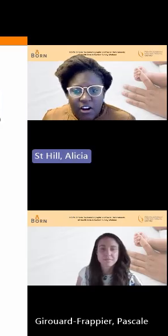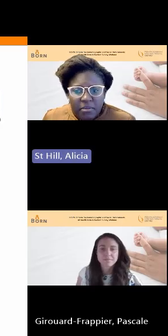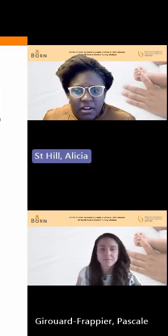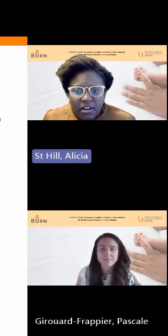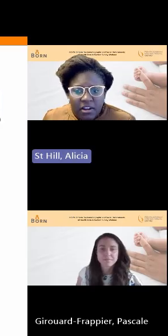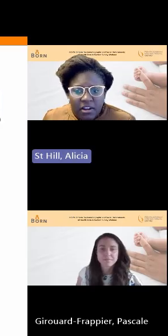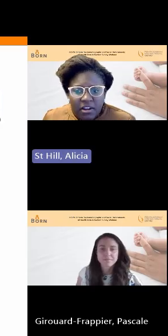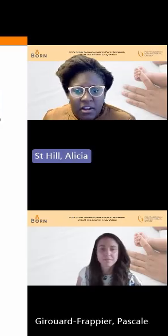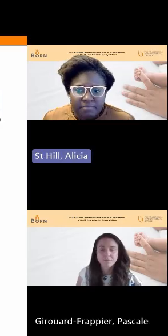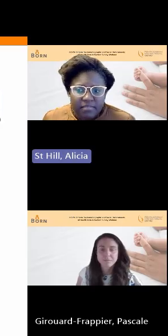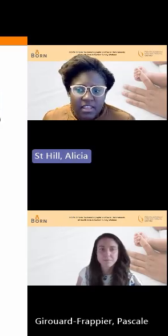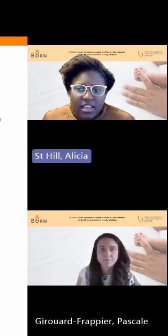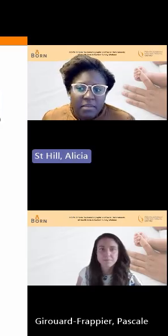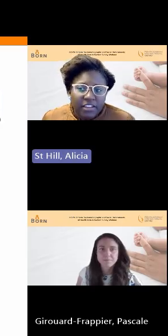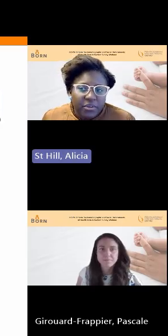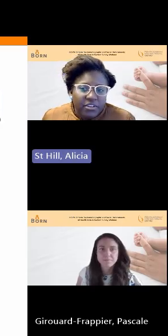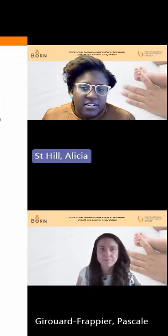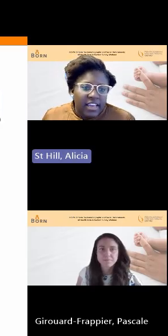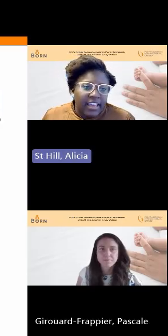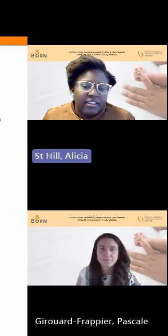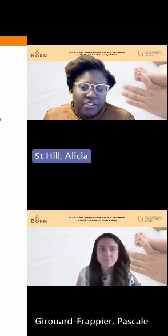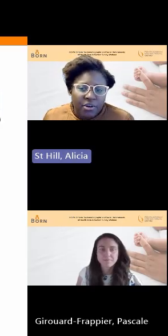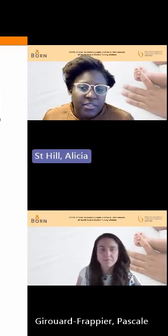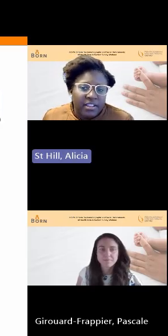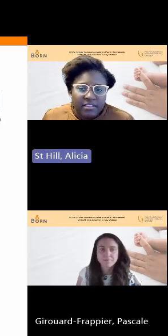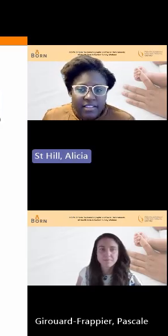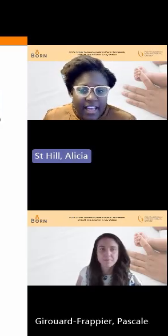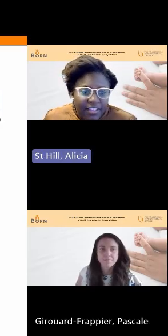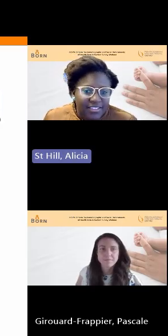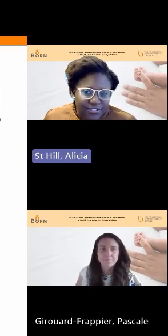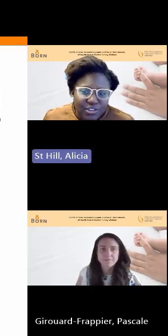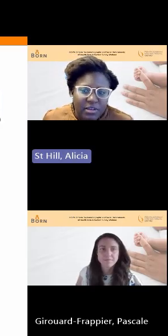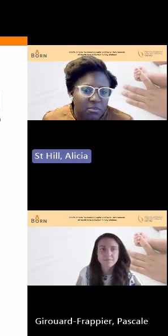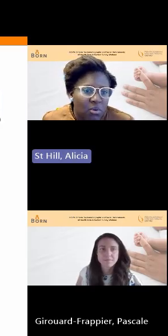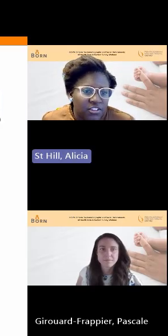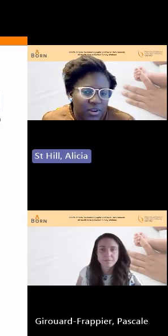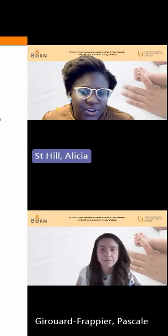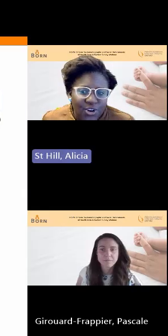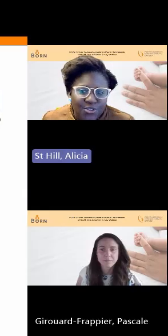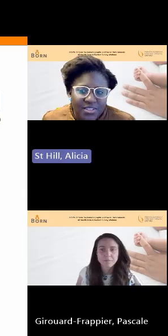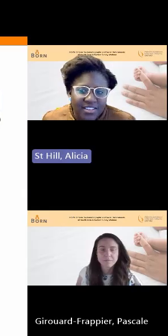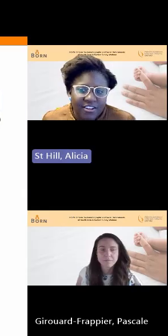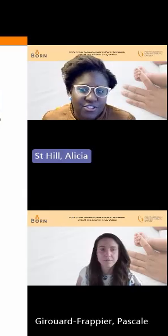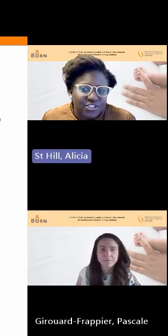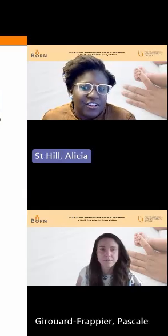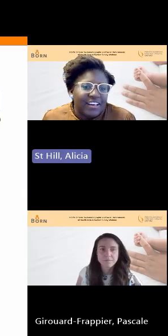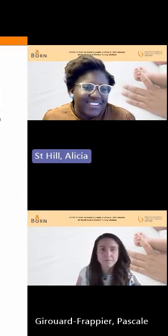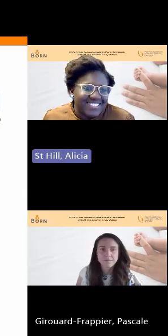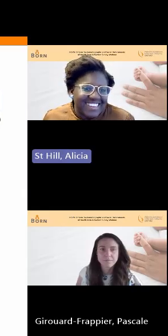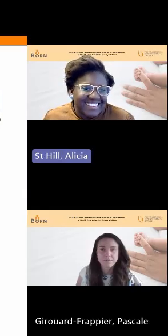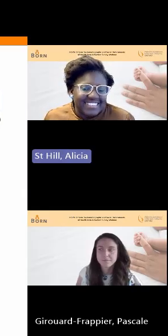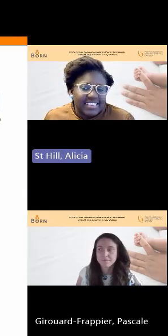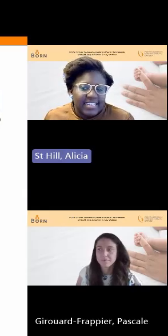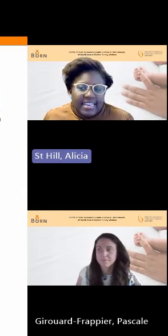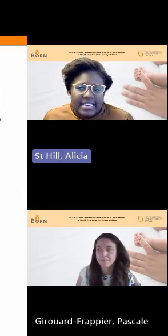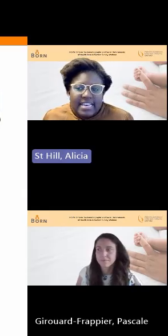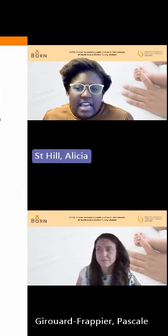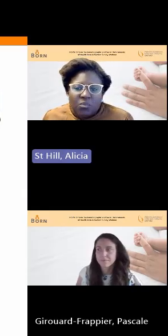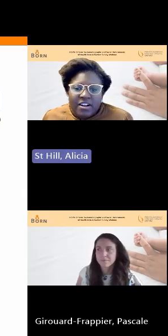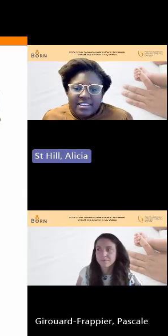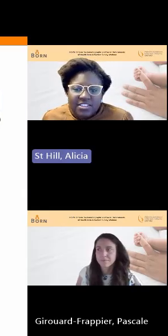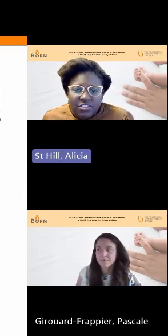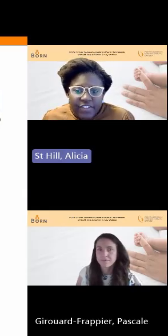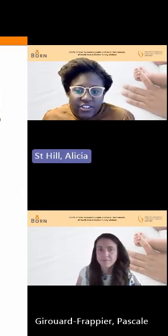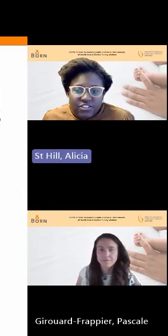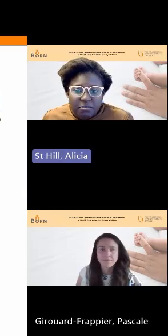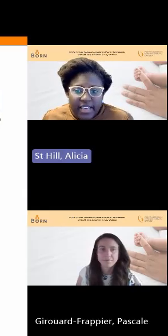extend far beyond the health system. Many of you here today know that health is influenced by more than what occurs within our traditional healthcare settings.